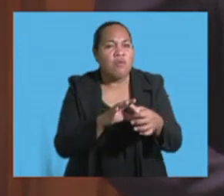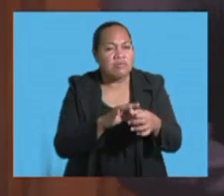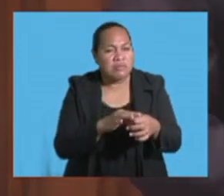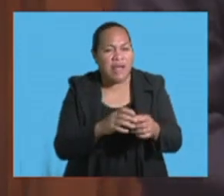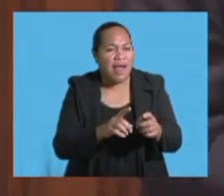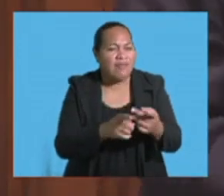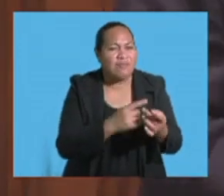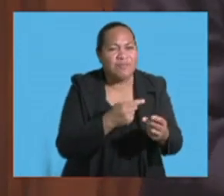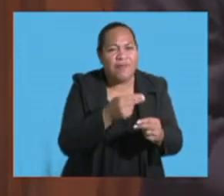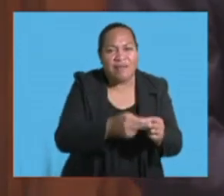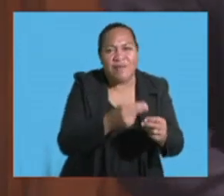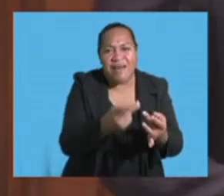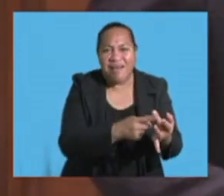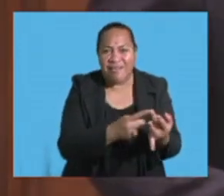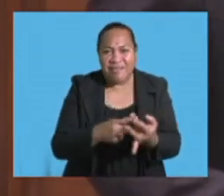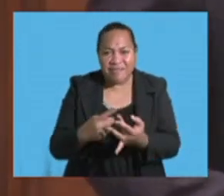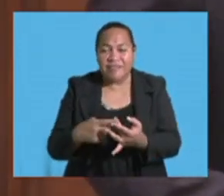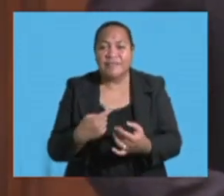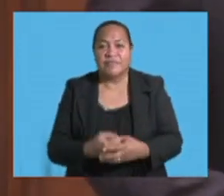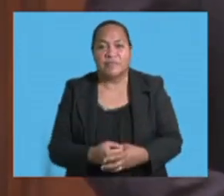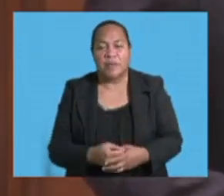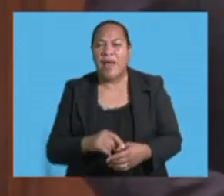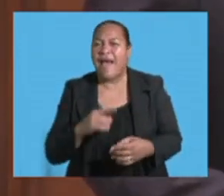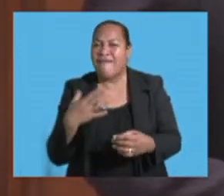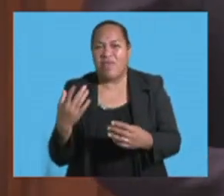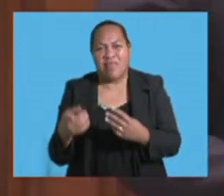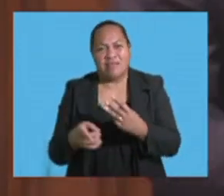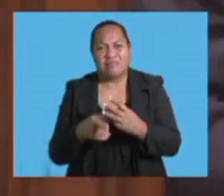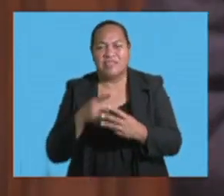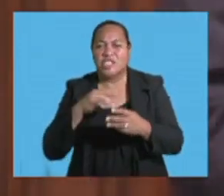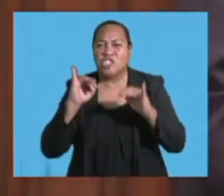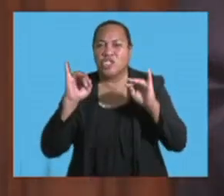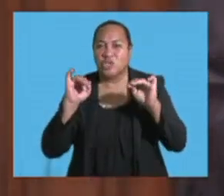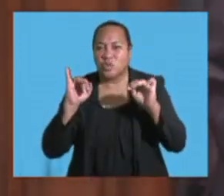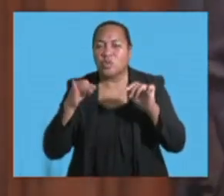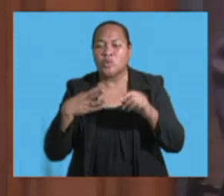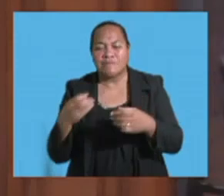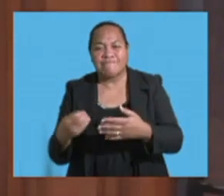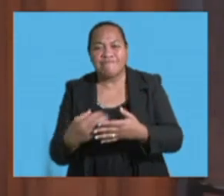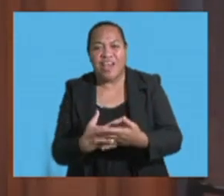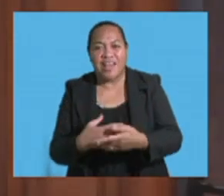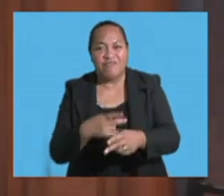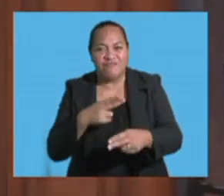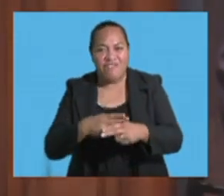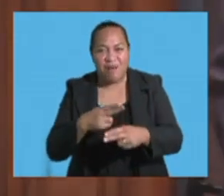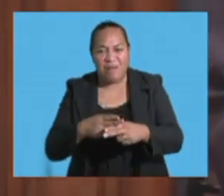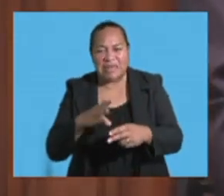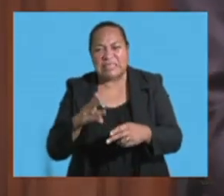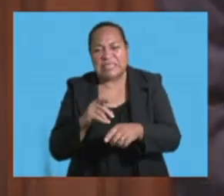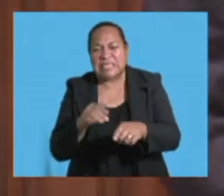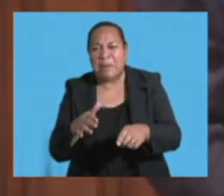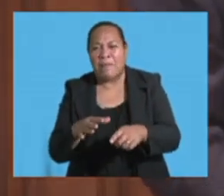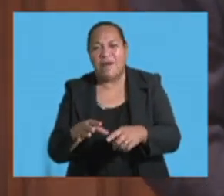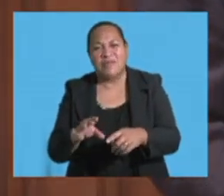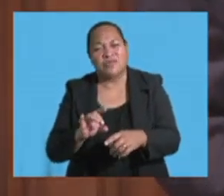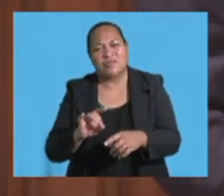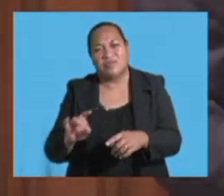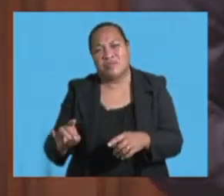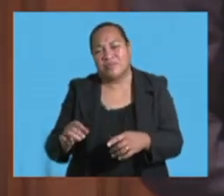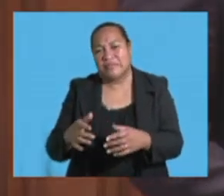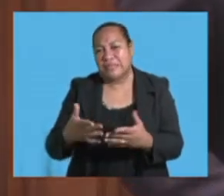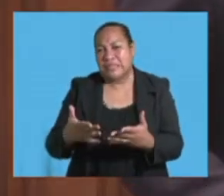Madam Speaker, there are, however, factors affecting the production of farmers, with some at a disadvantage